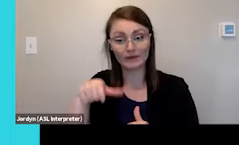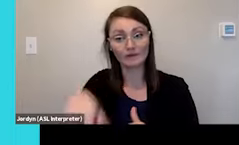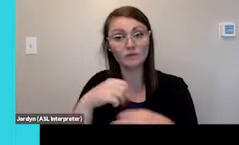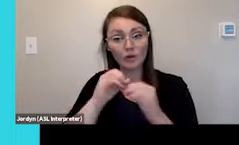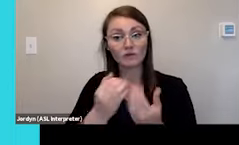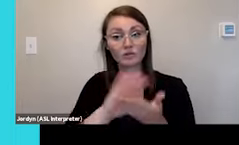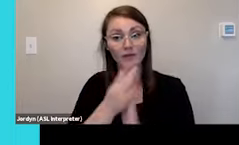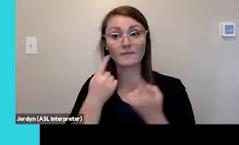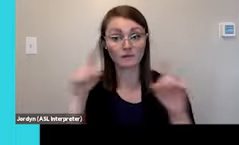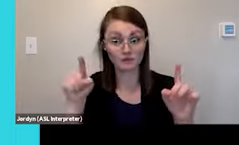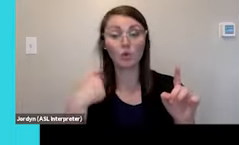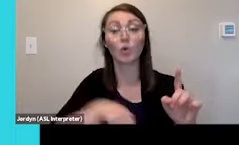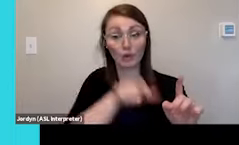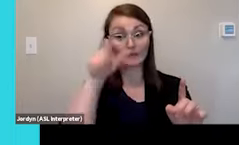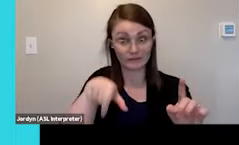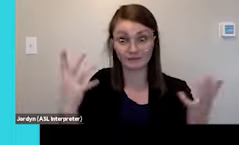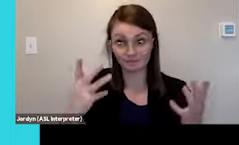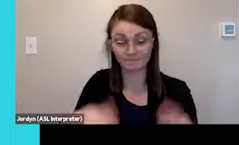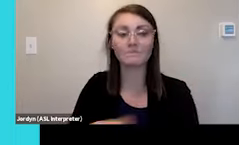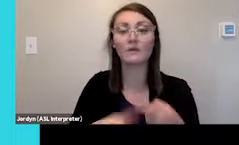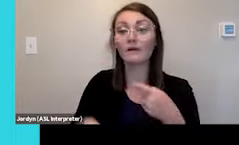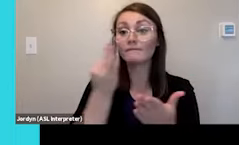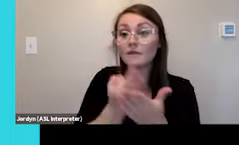possible is we need funding.